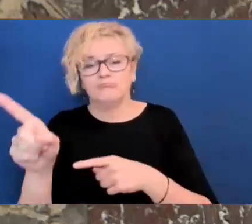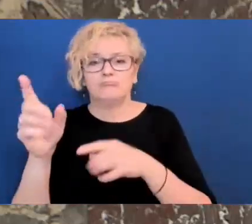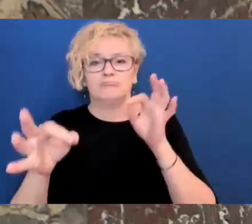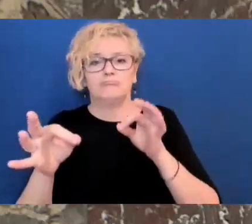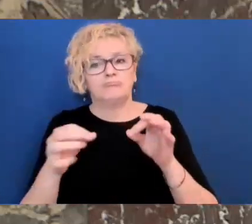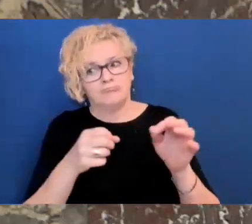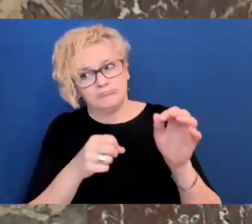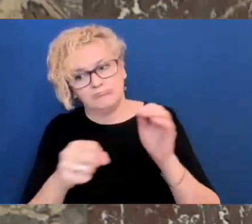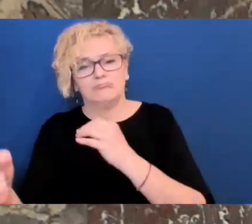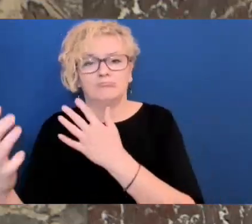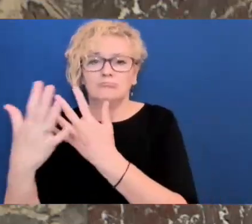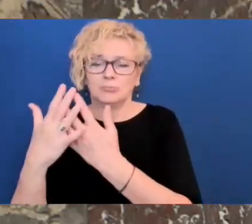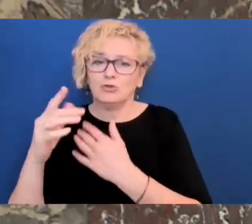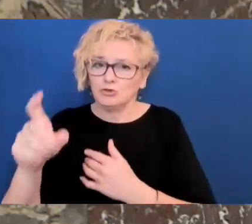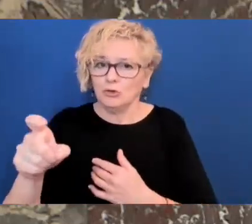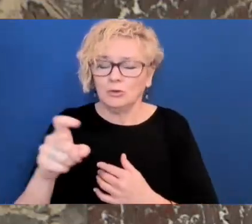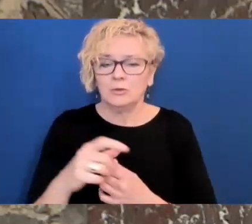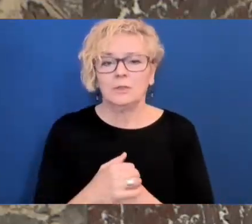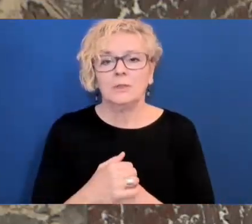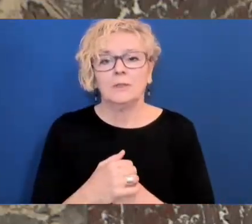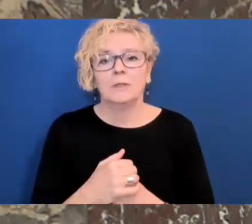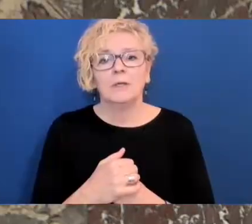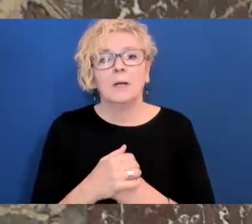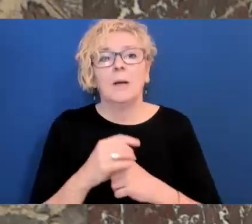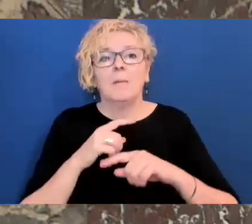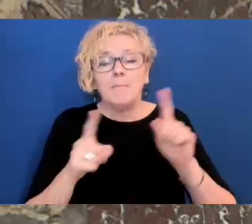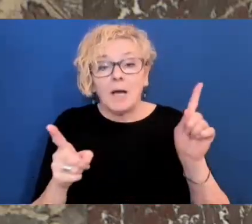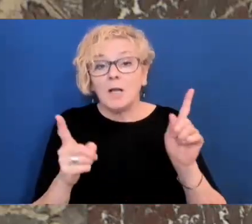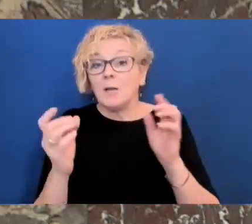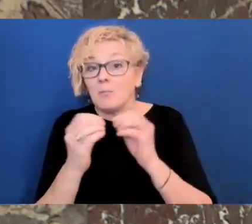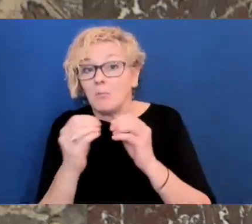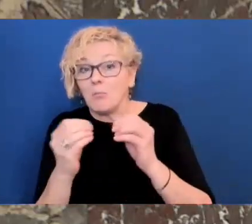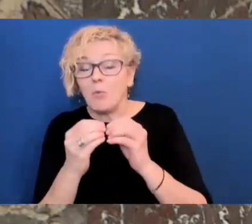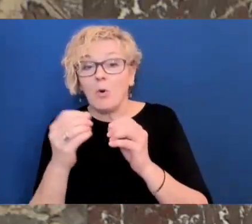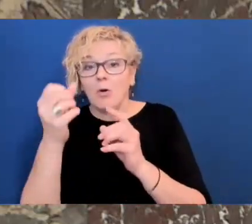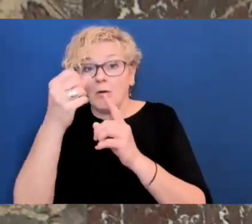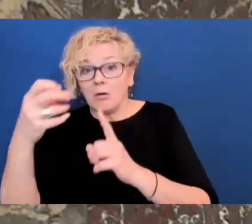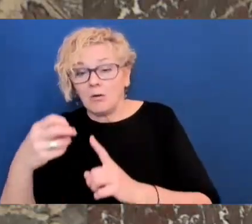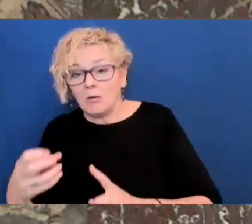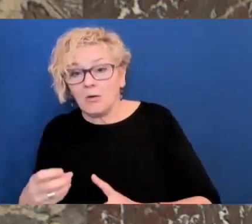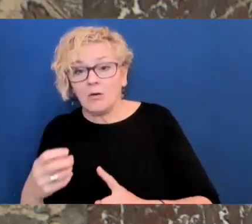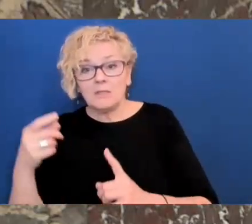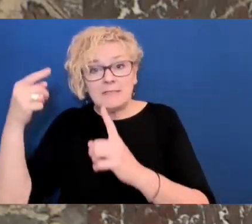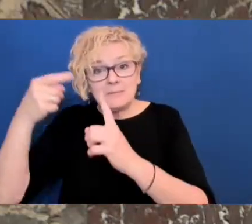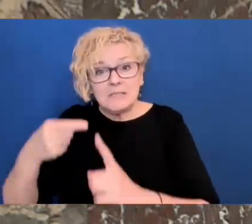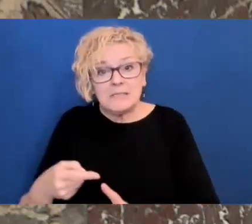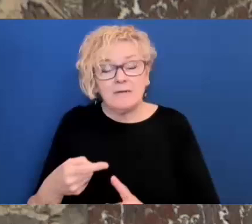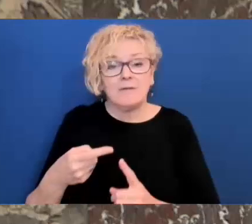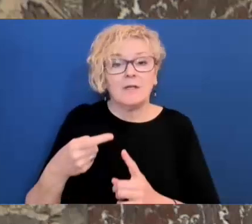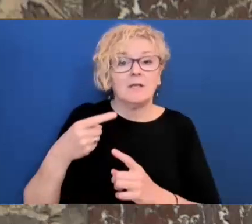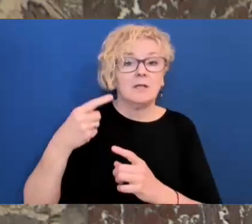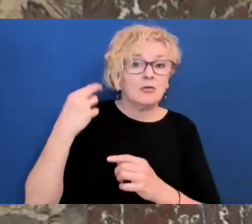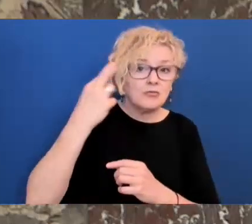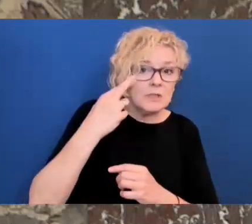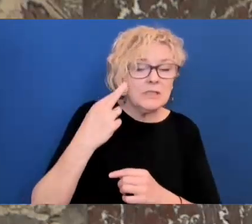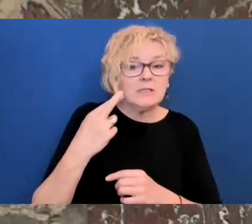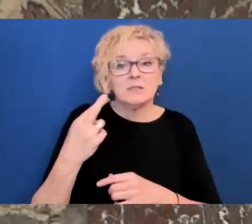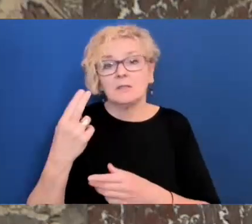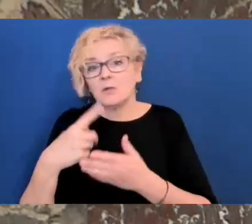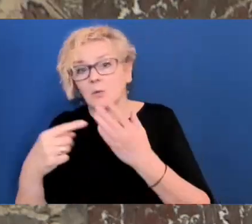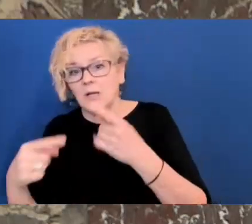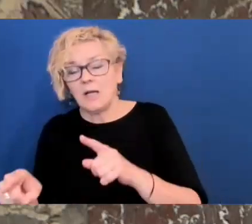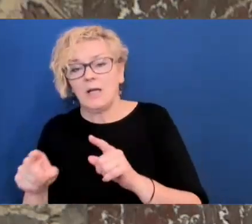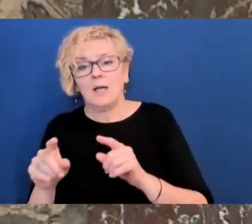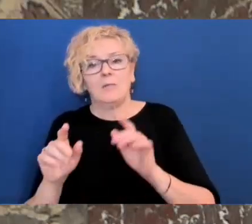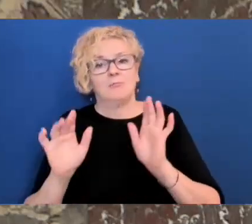Without knowing the specifics of this case, conduct needs to rise to a level before we can take action to detain someone to force them into care